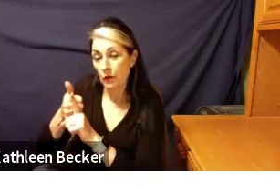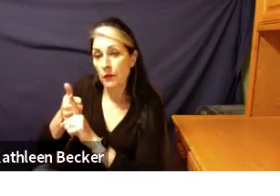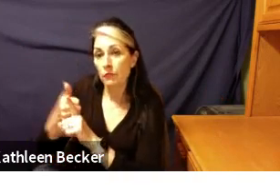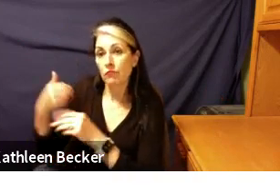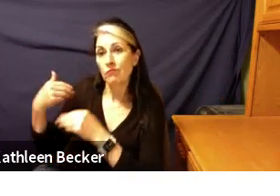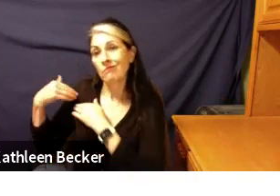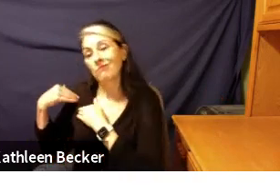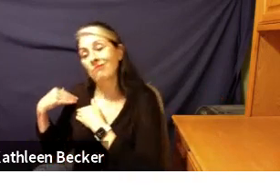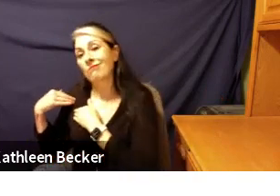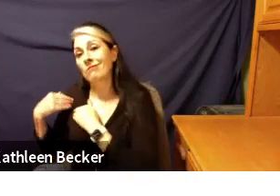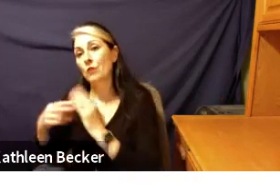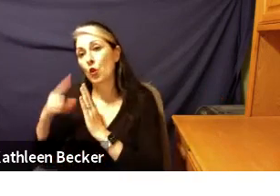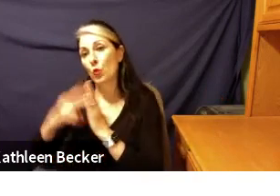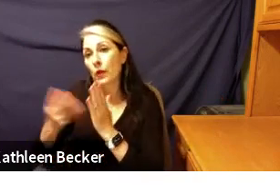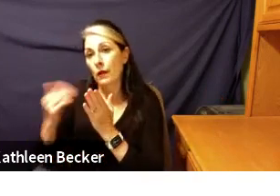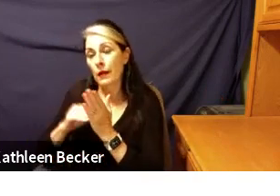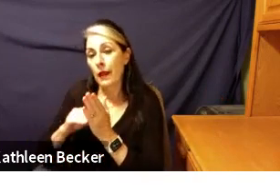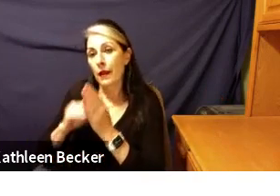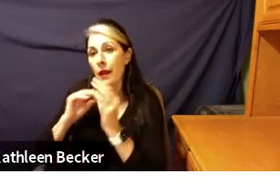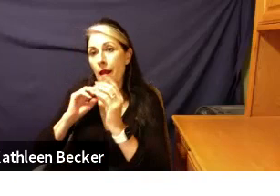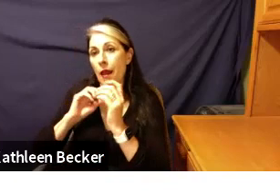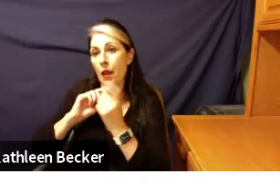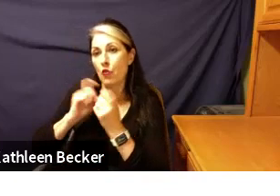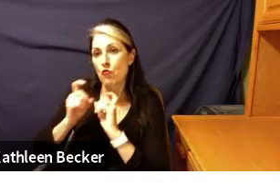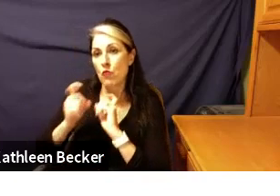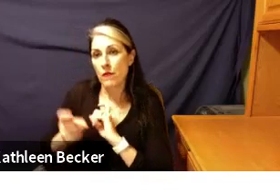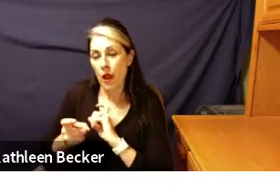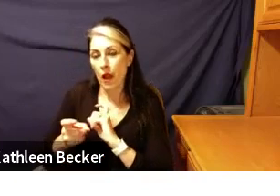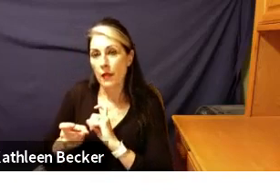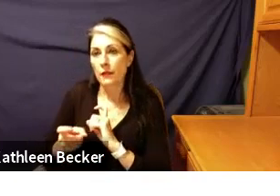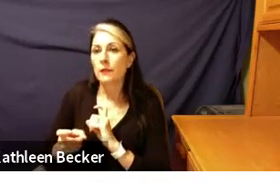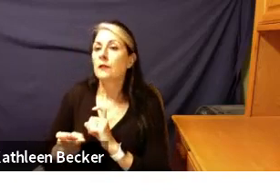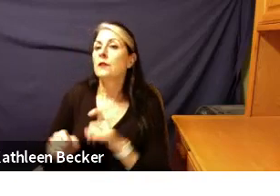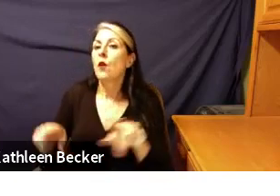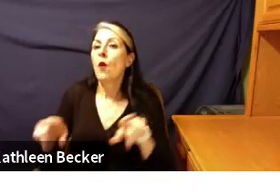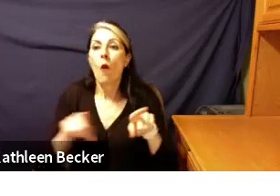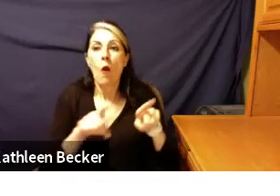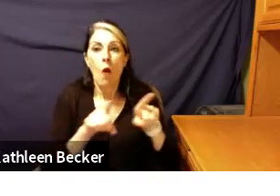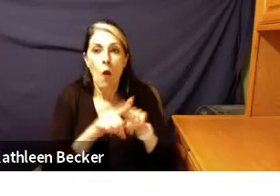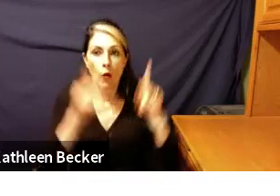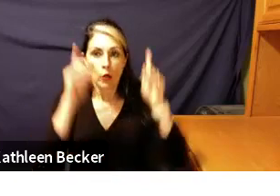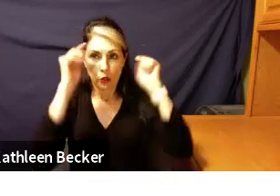and revise based on the feedback. The tutors can also check